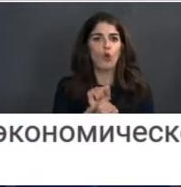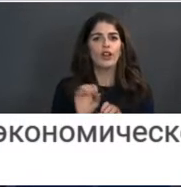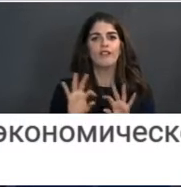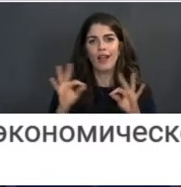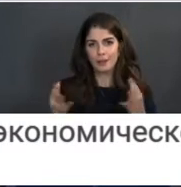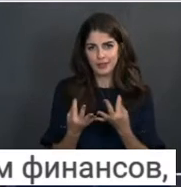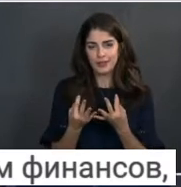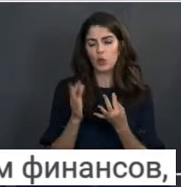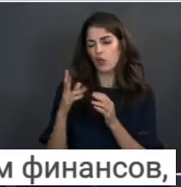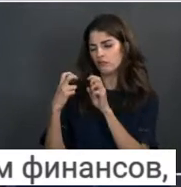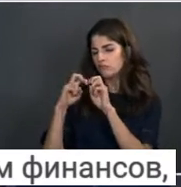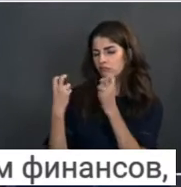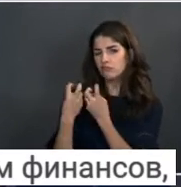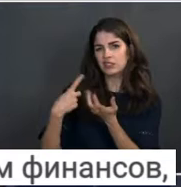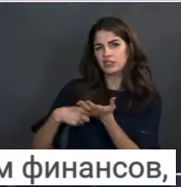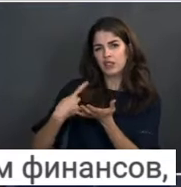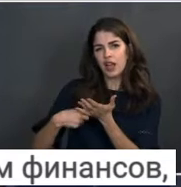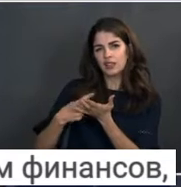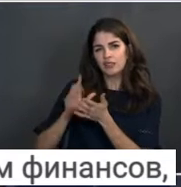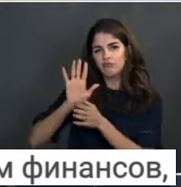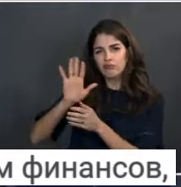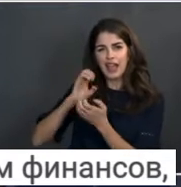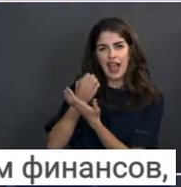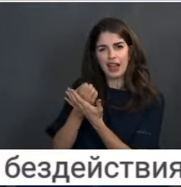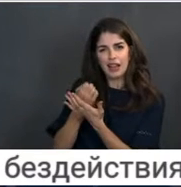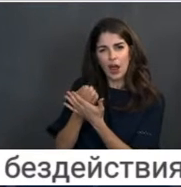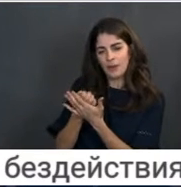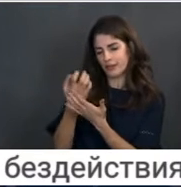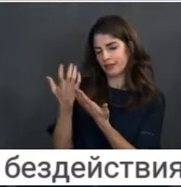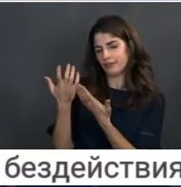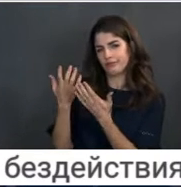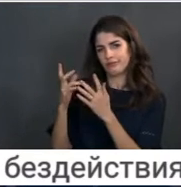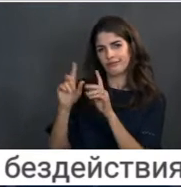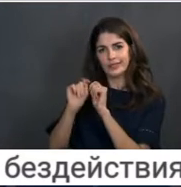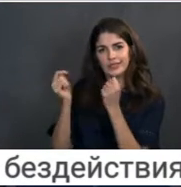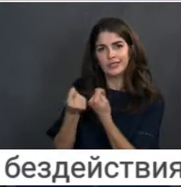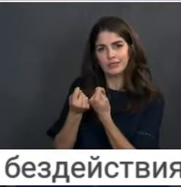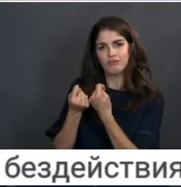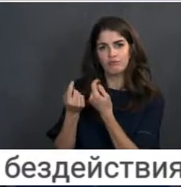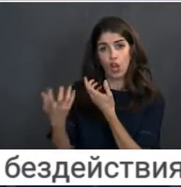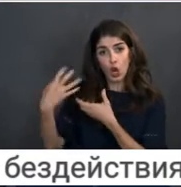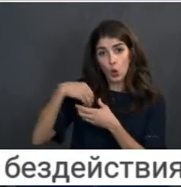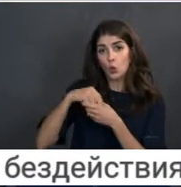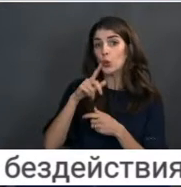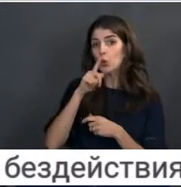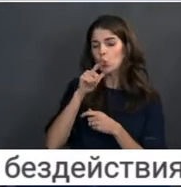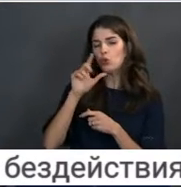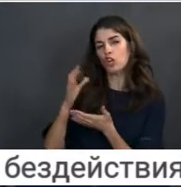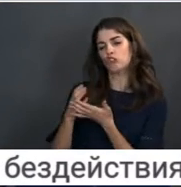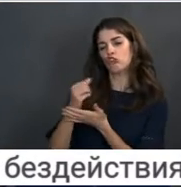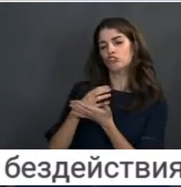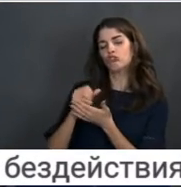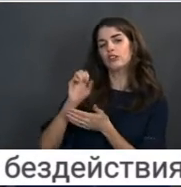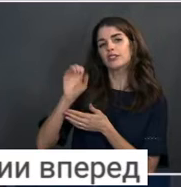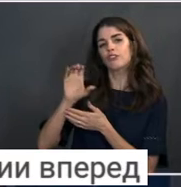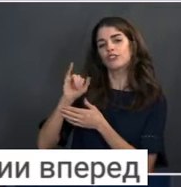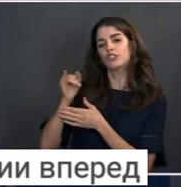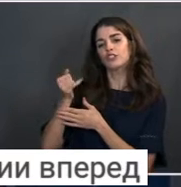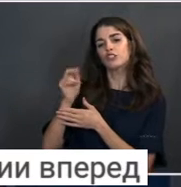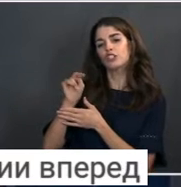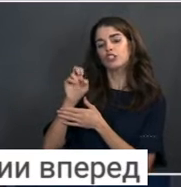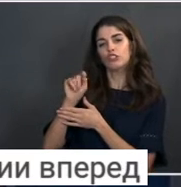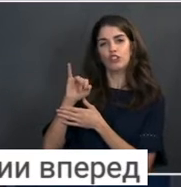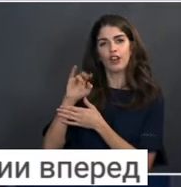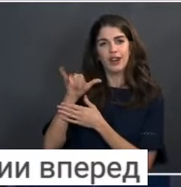economic team, with the Vice President and Treasury Secretary Janet Yellen for a briefing on the cost of inaction and